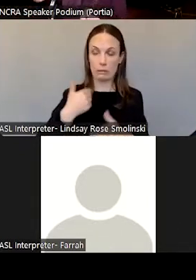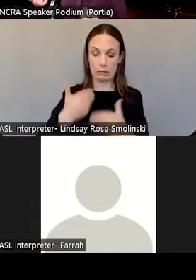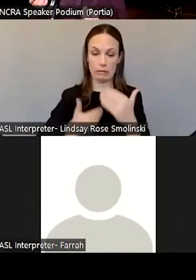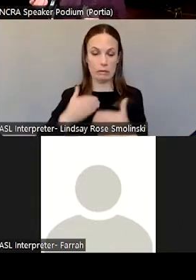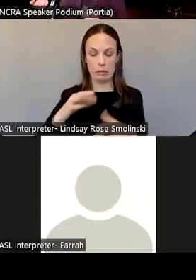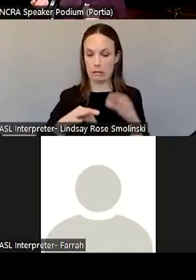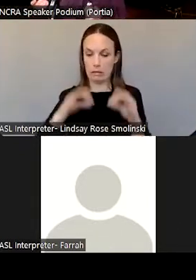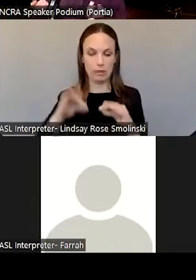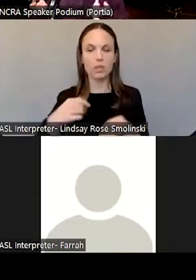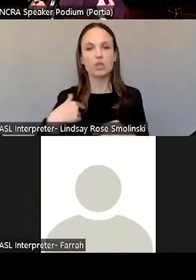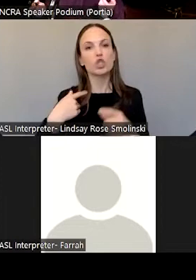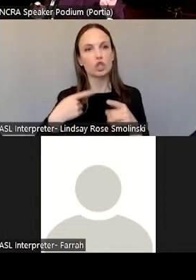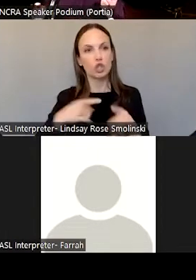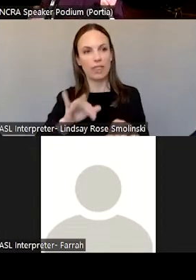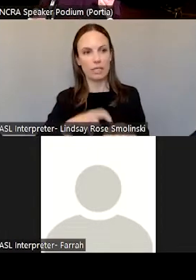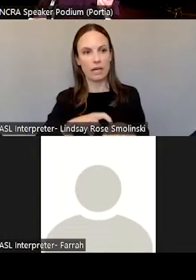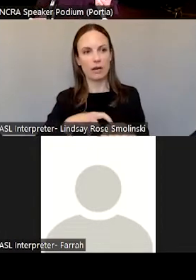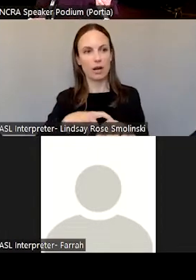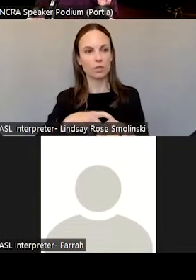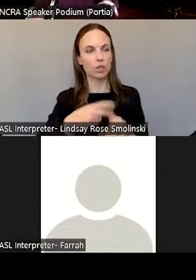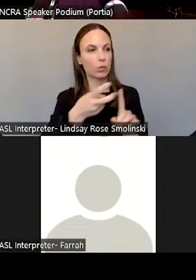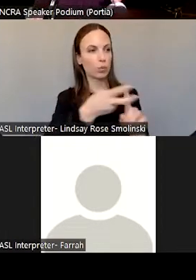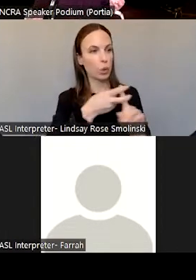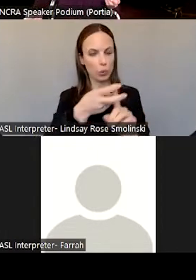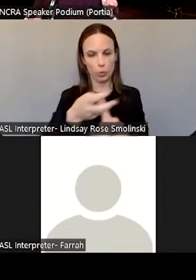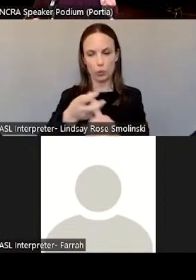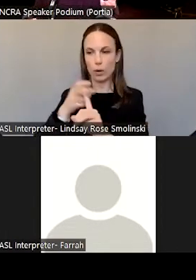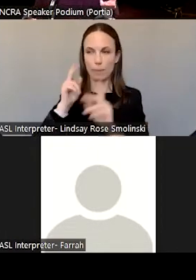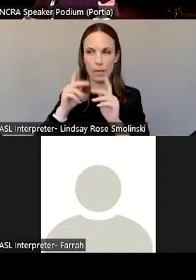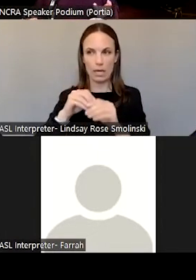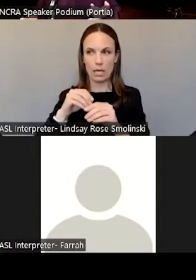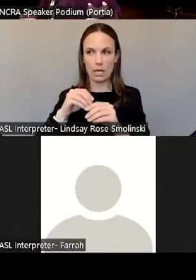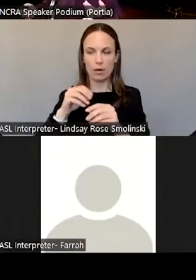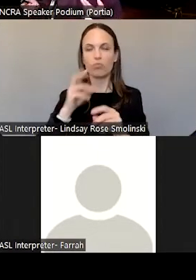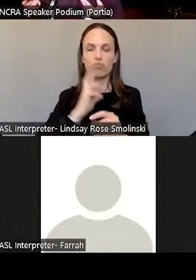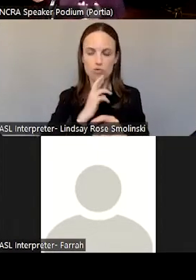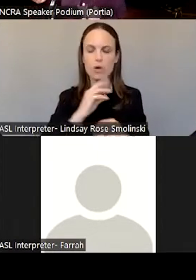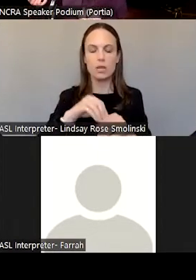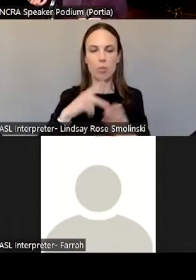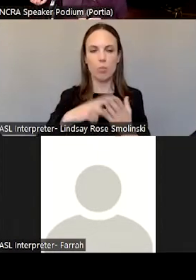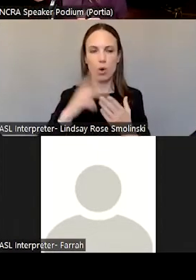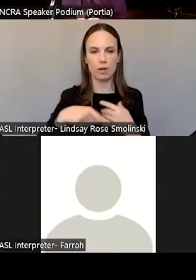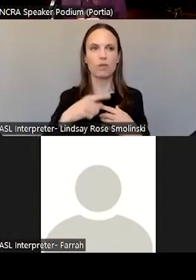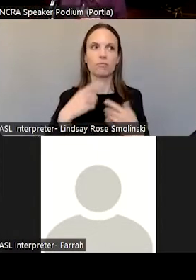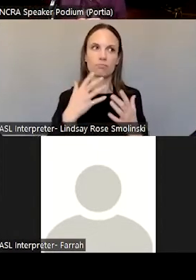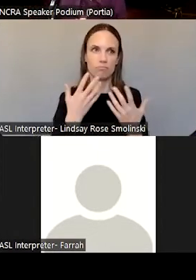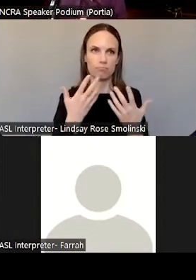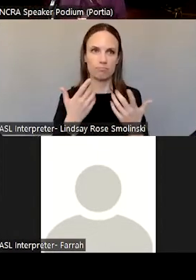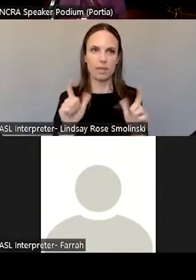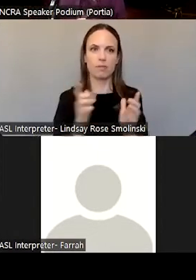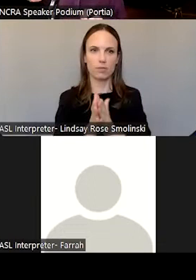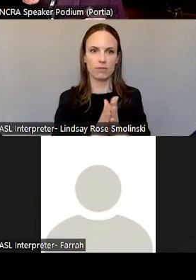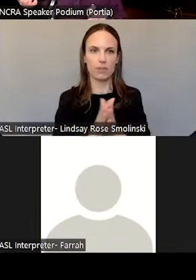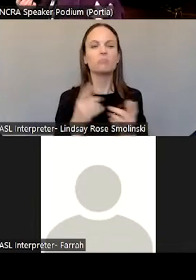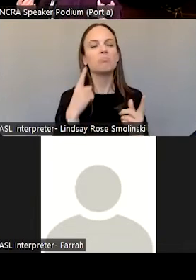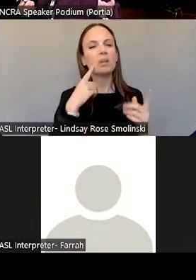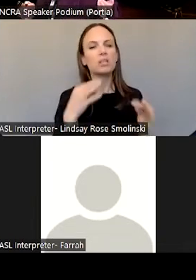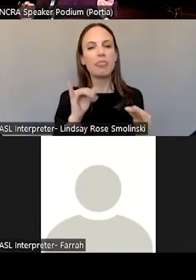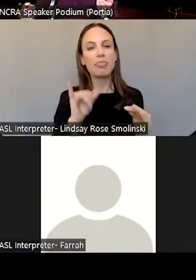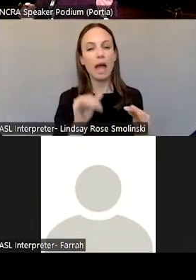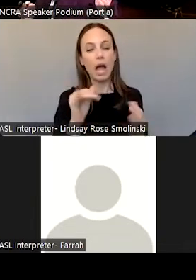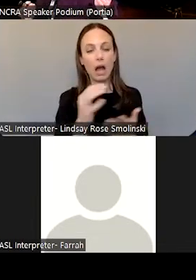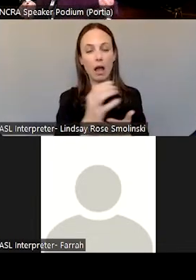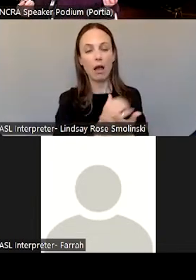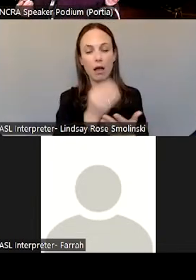time that she recruited those restaurants into the program, that was a huge motivator. So she decided to use that